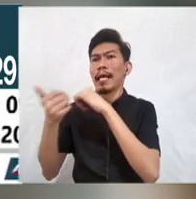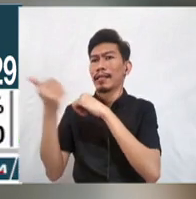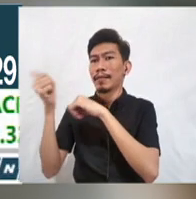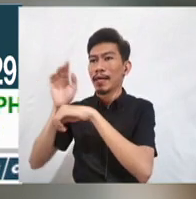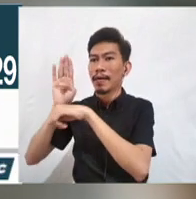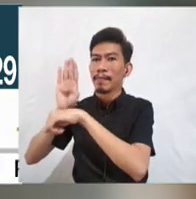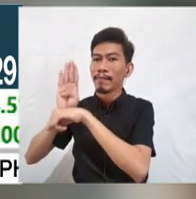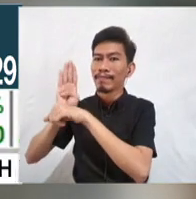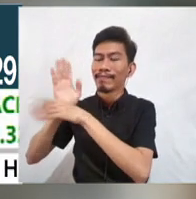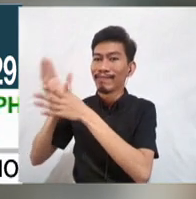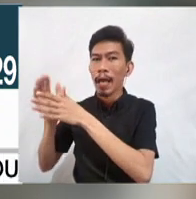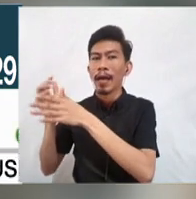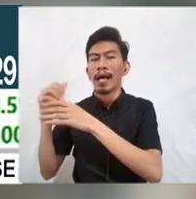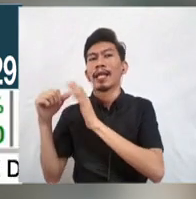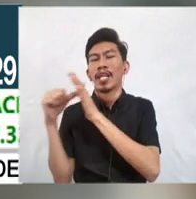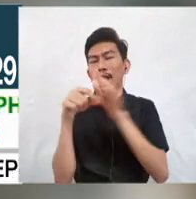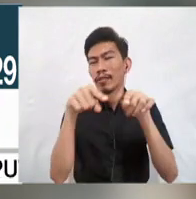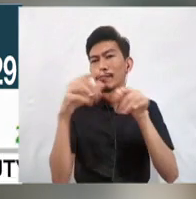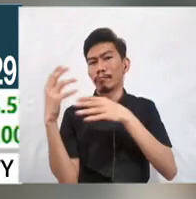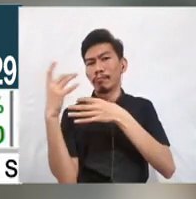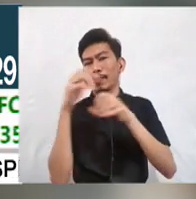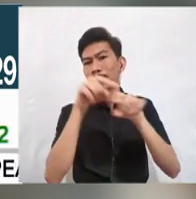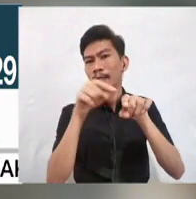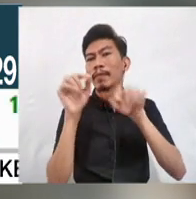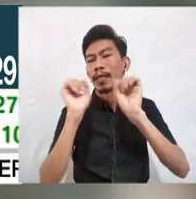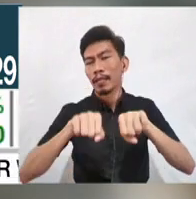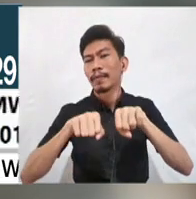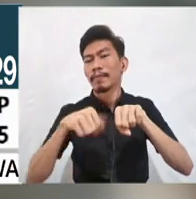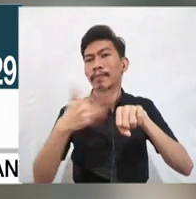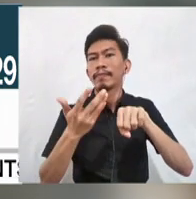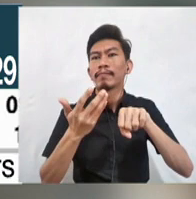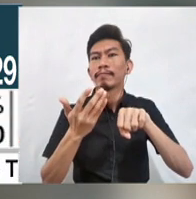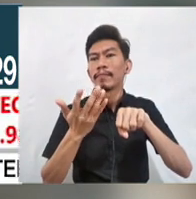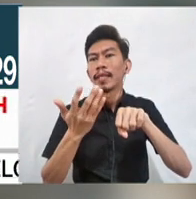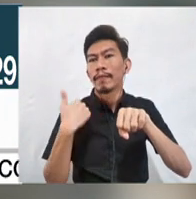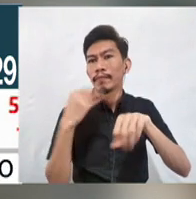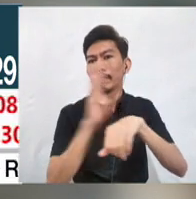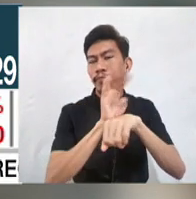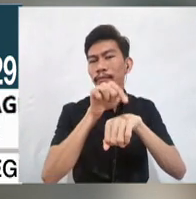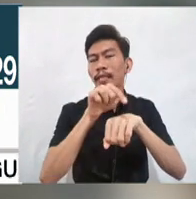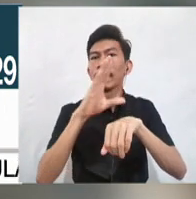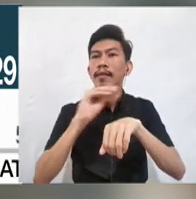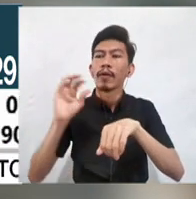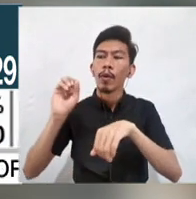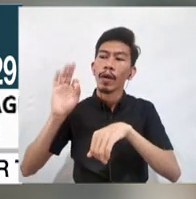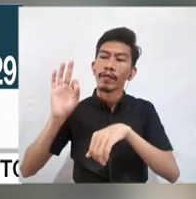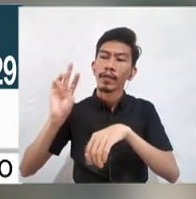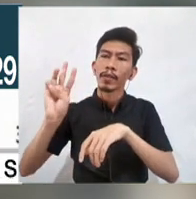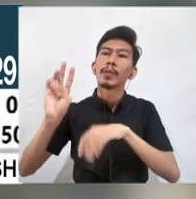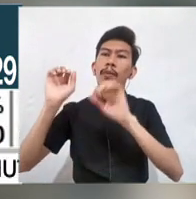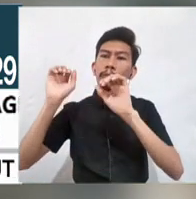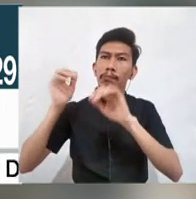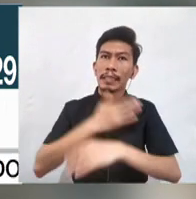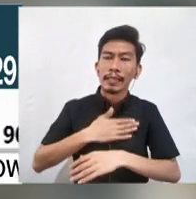and we can encourage the OFWs to come back home, and those unemployed